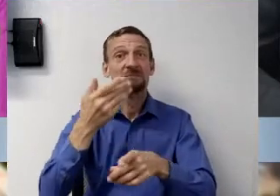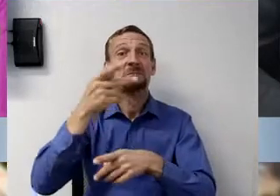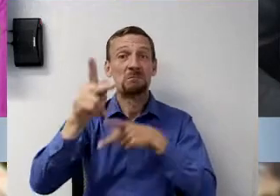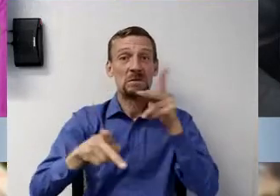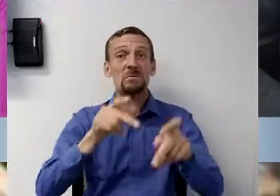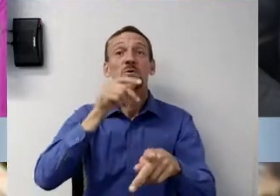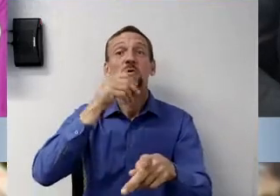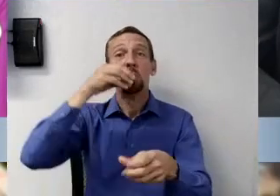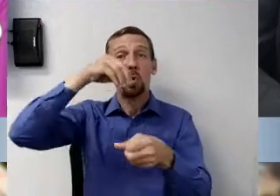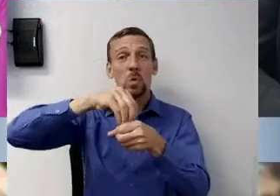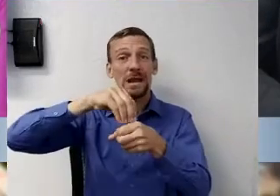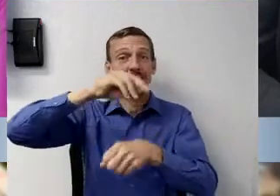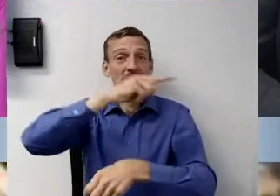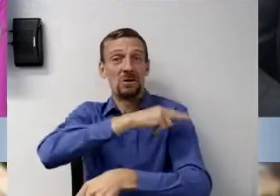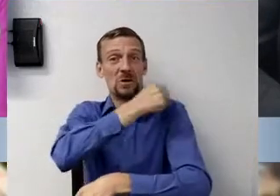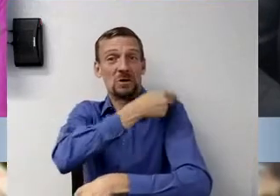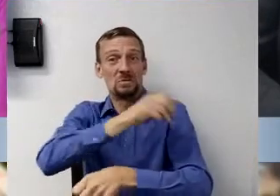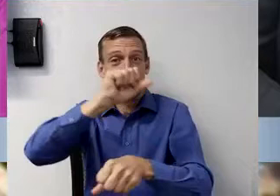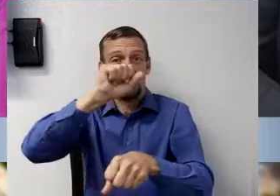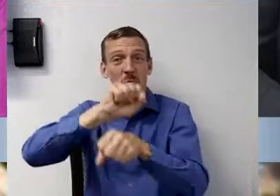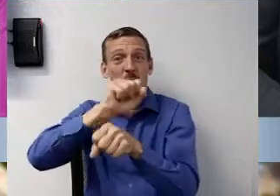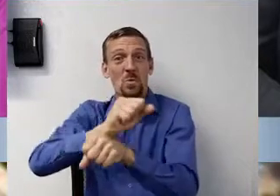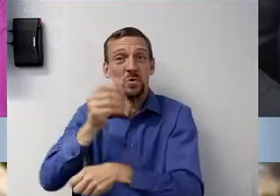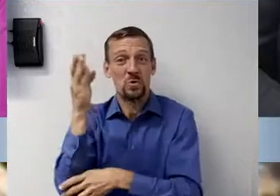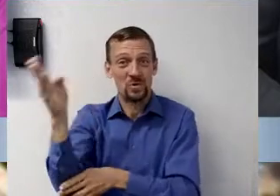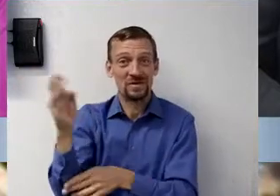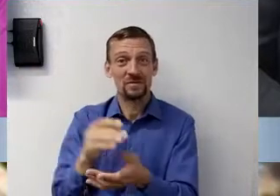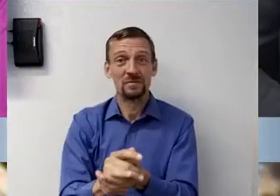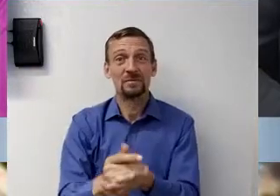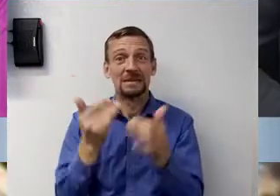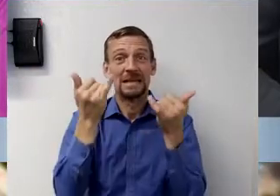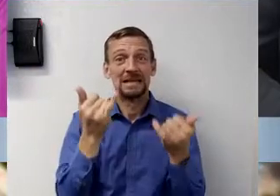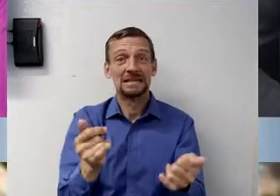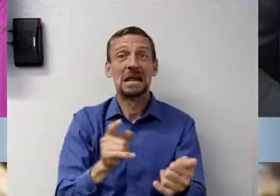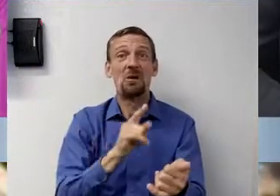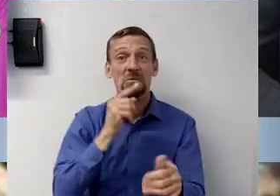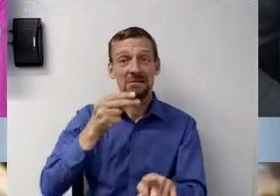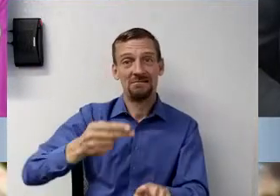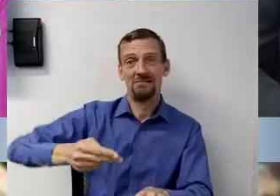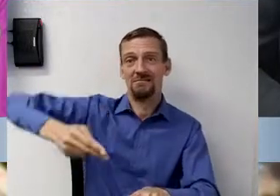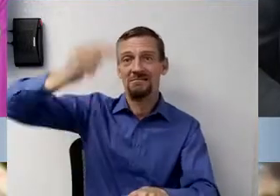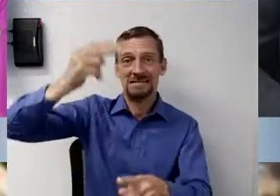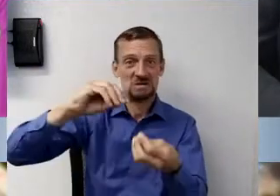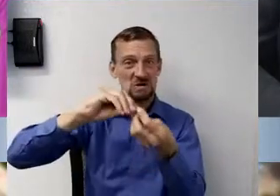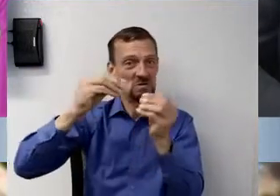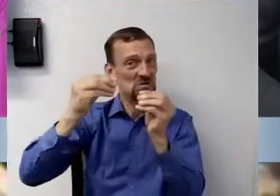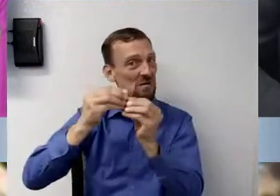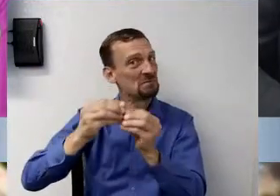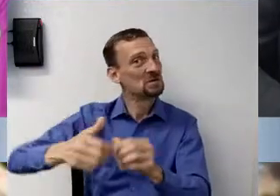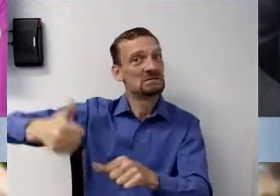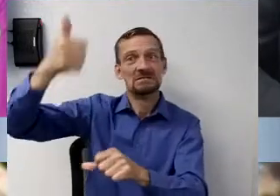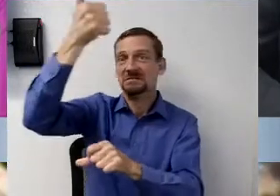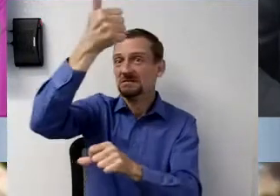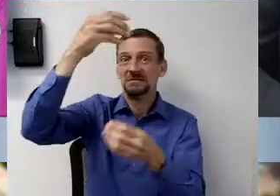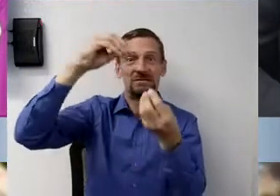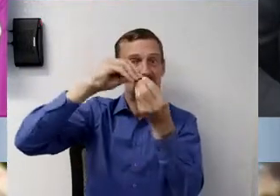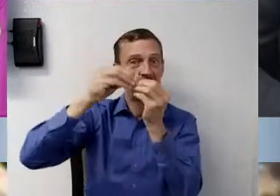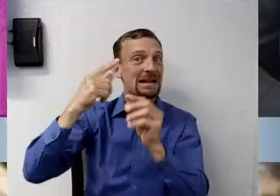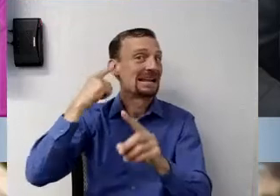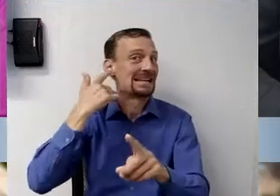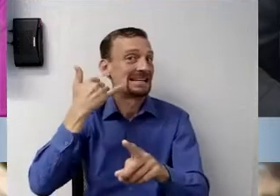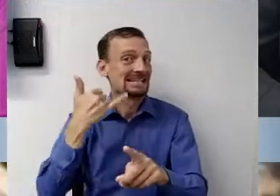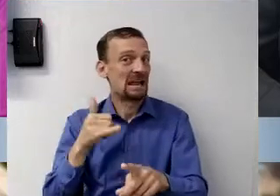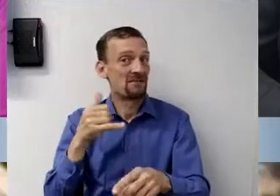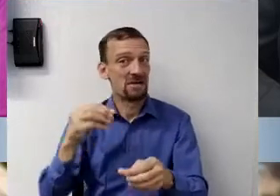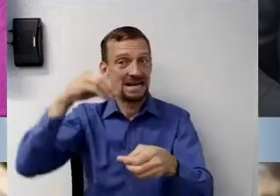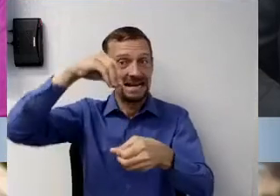healthcare workers. And we're kind of at an all-time high in terms of the number of Californians that are currently in